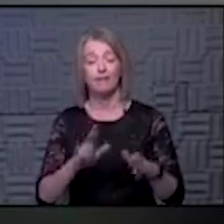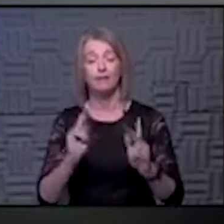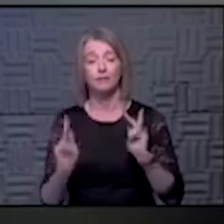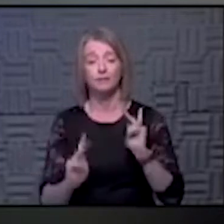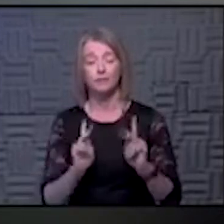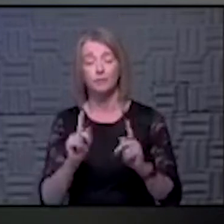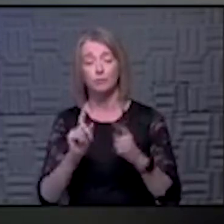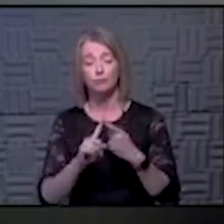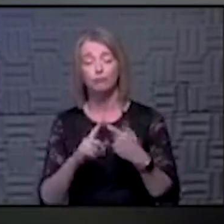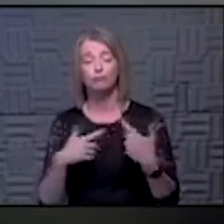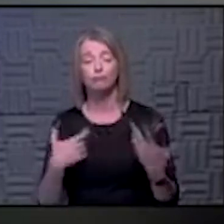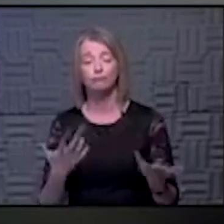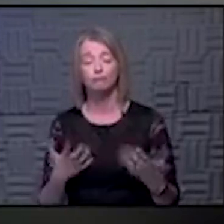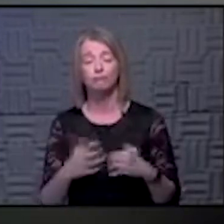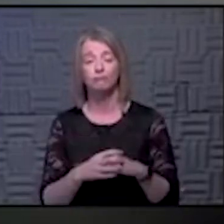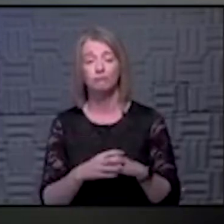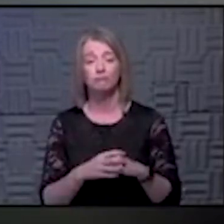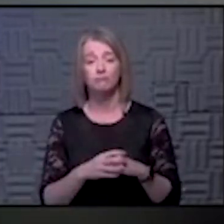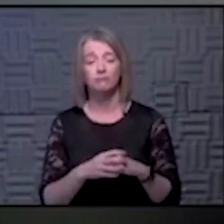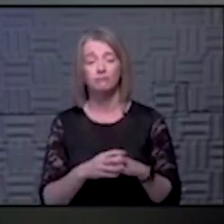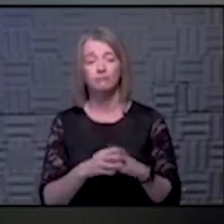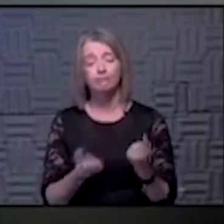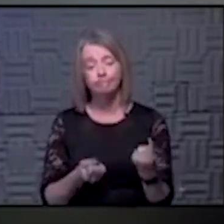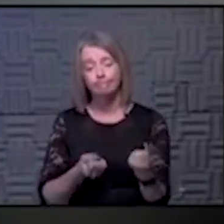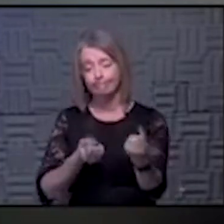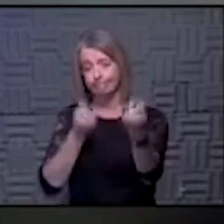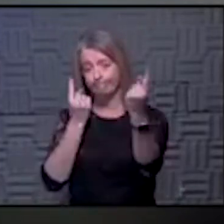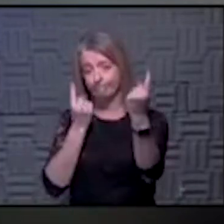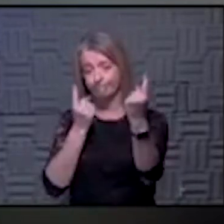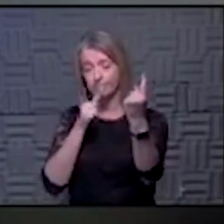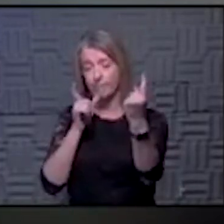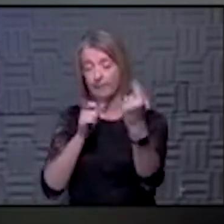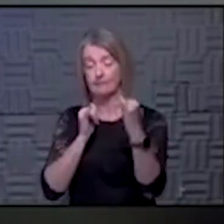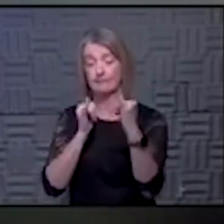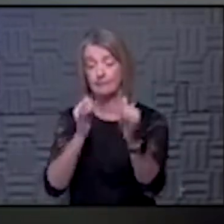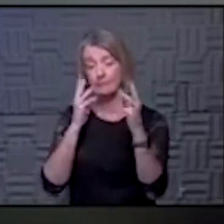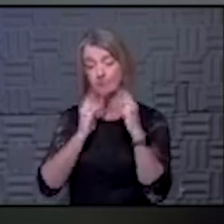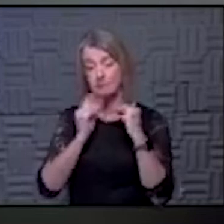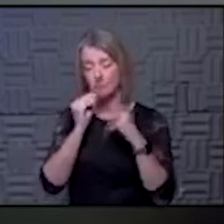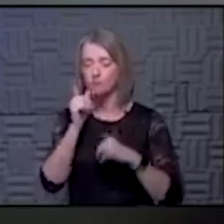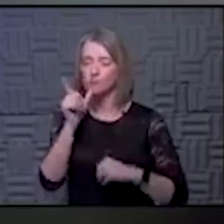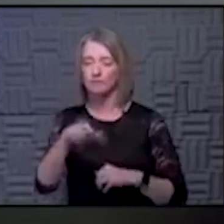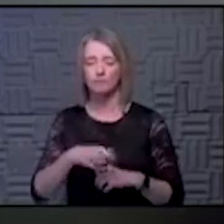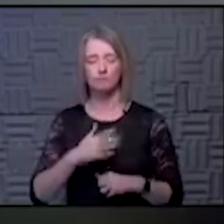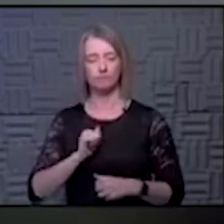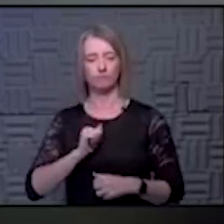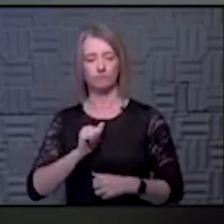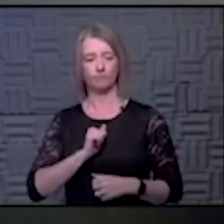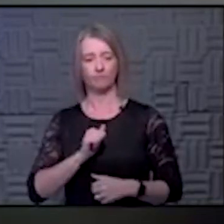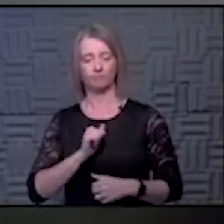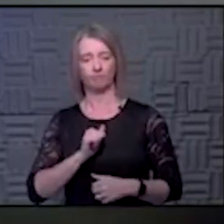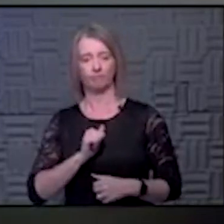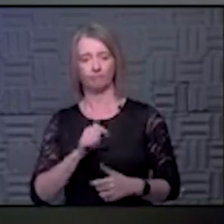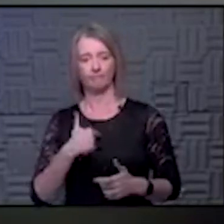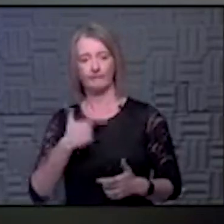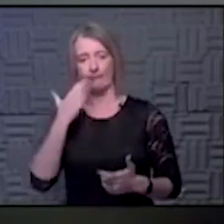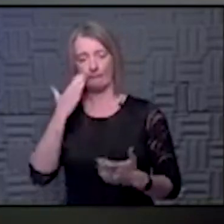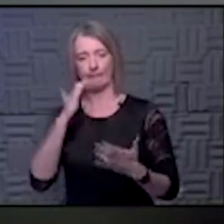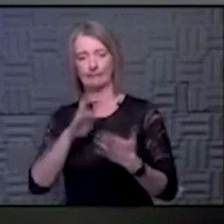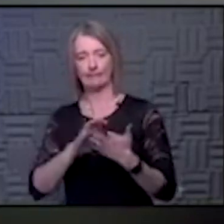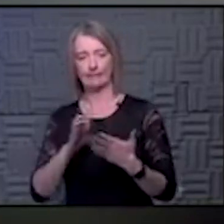to come to understand that you don't have to have the same experiences. Like for myself, I believe